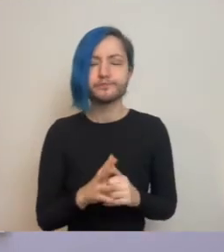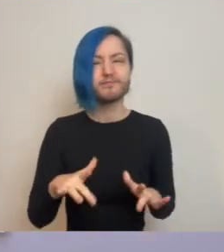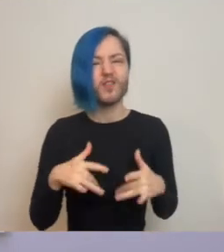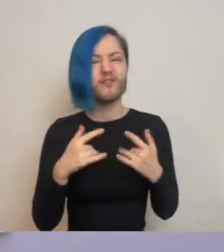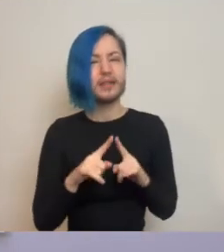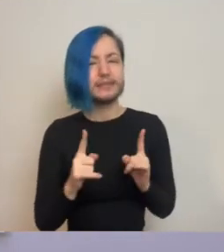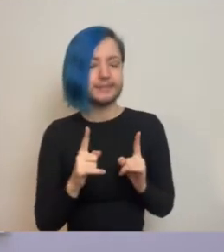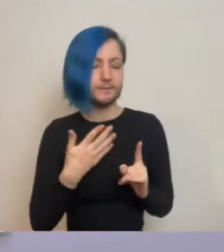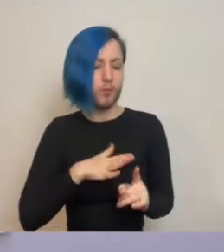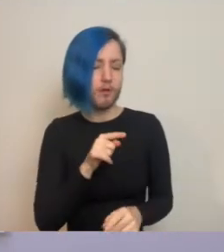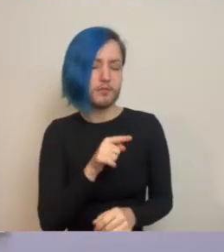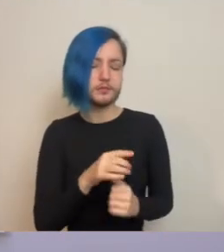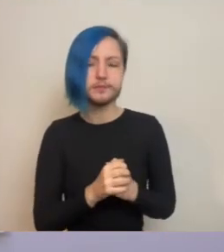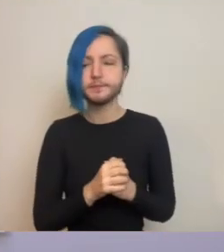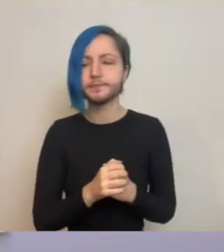to that one.